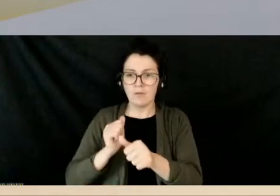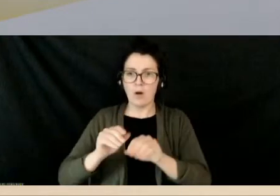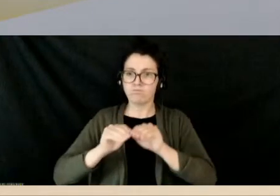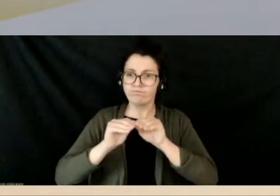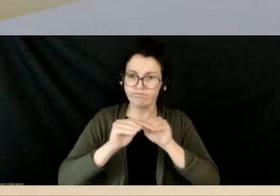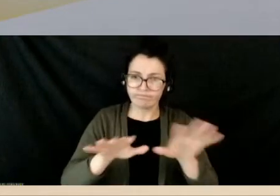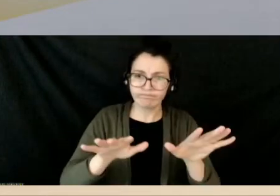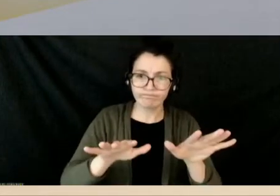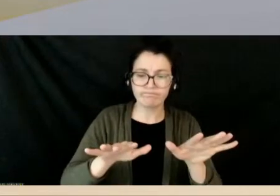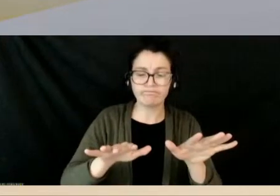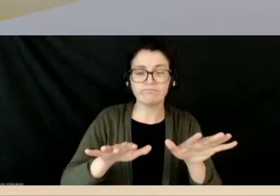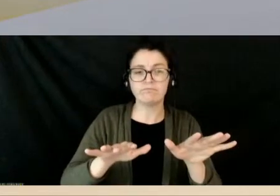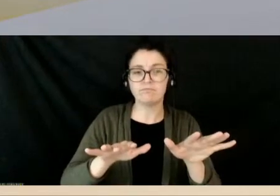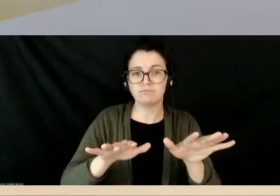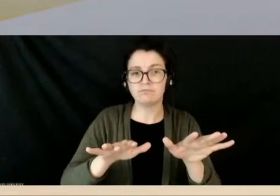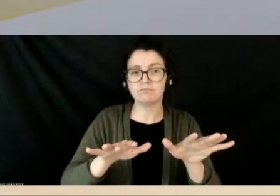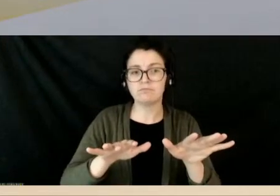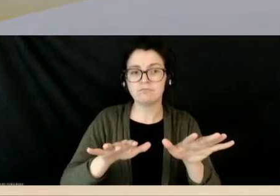think I'm